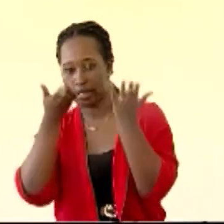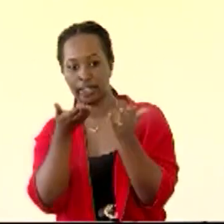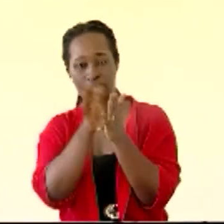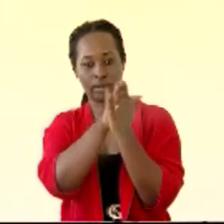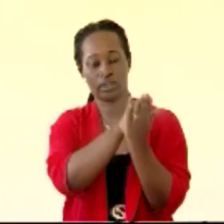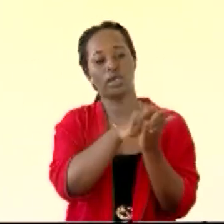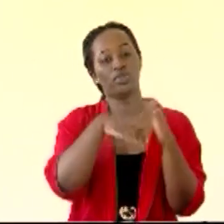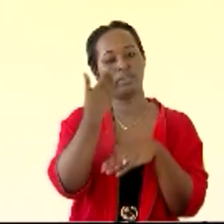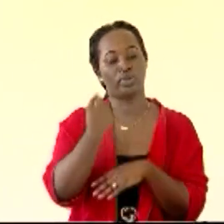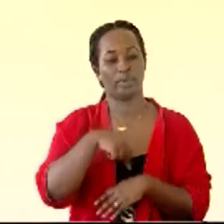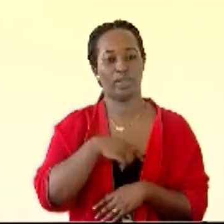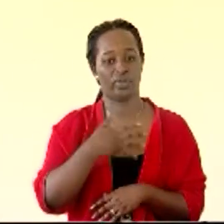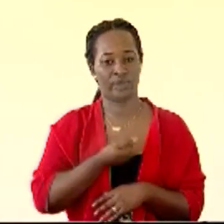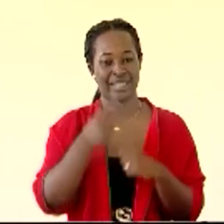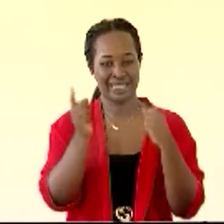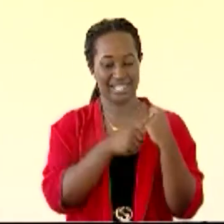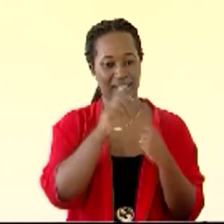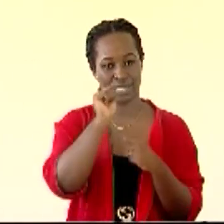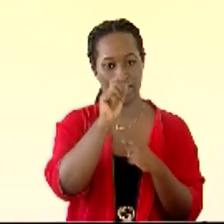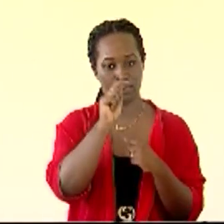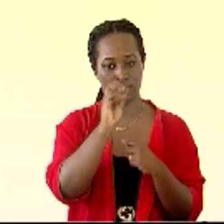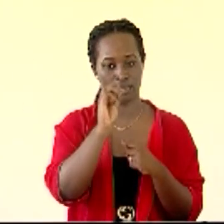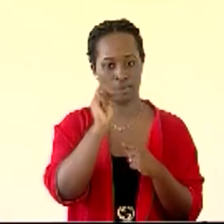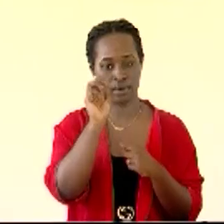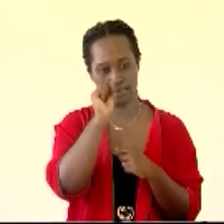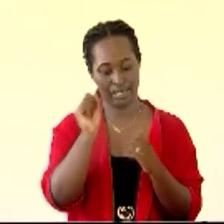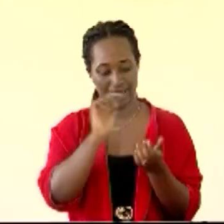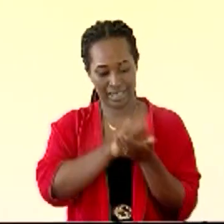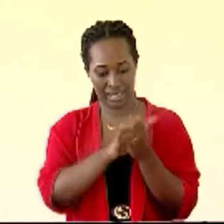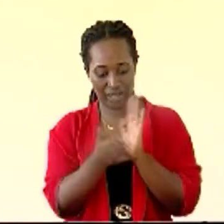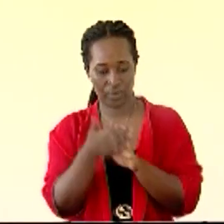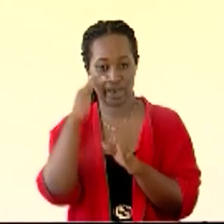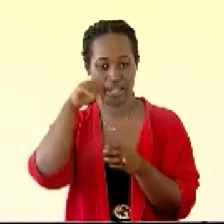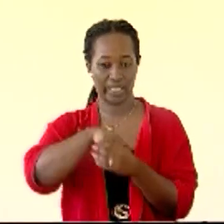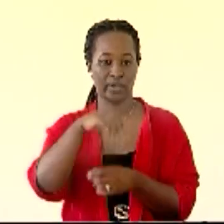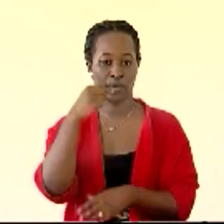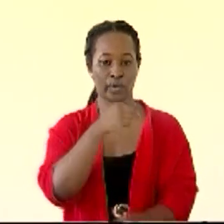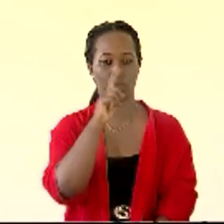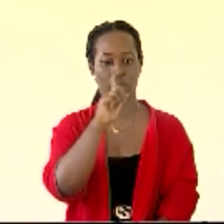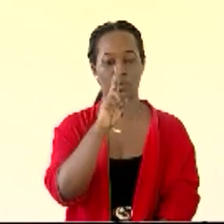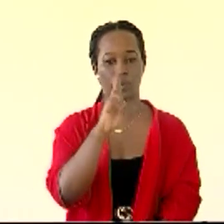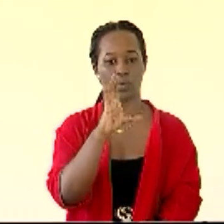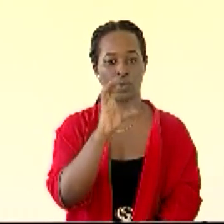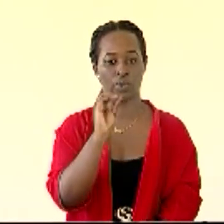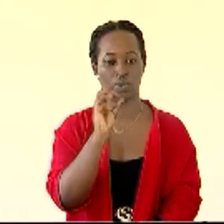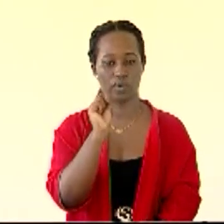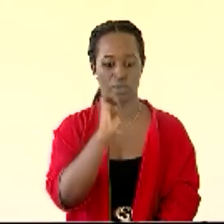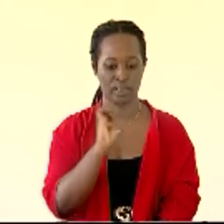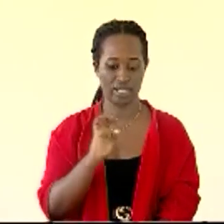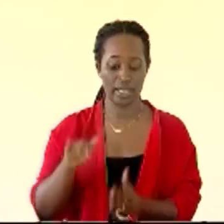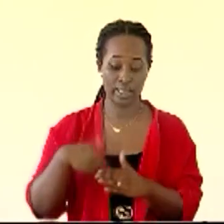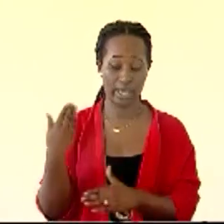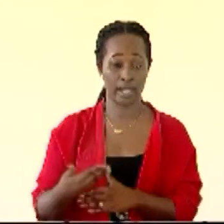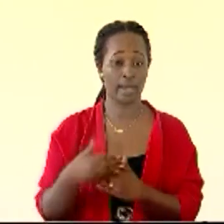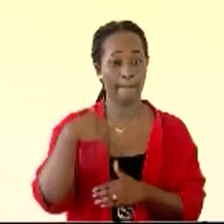a glucose. And the process continues. So we need to constantly have